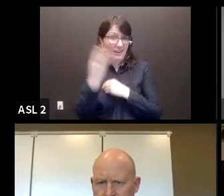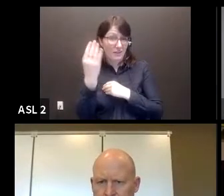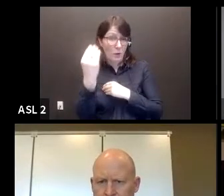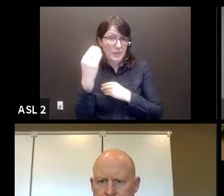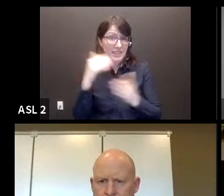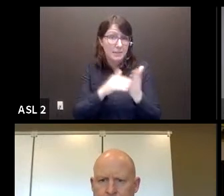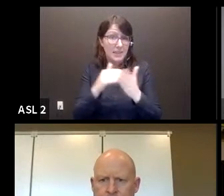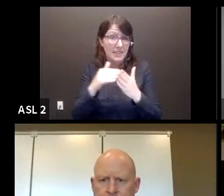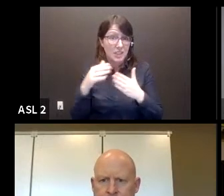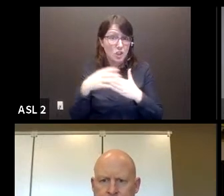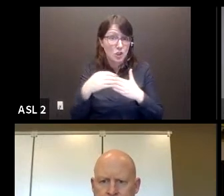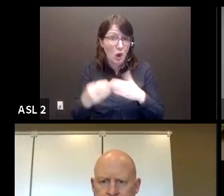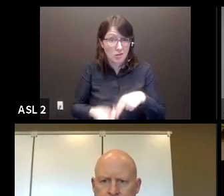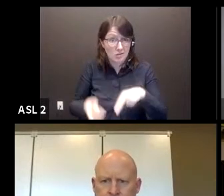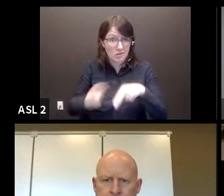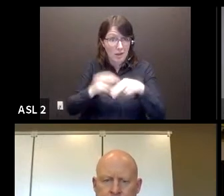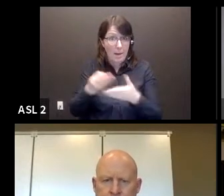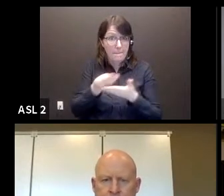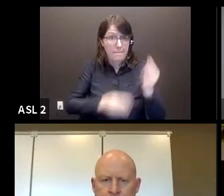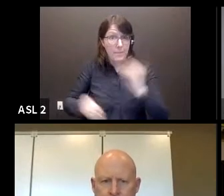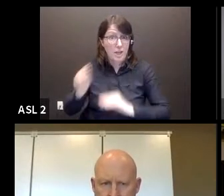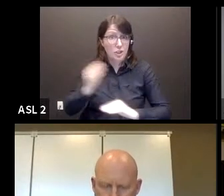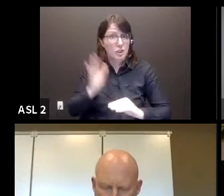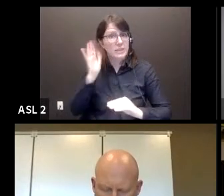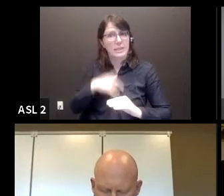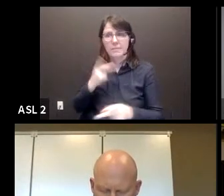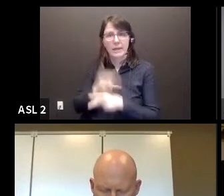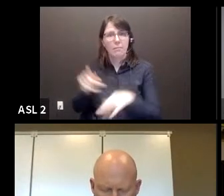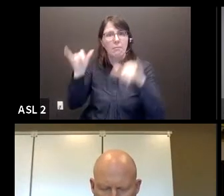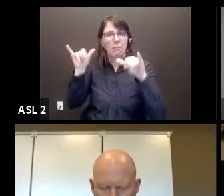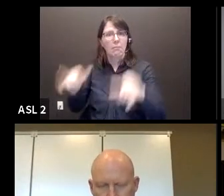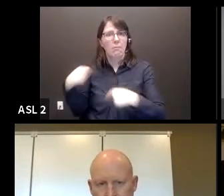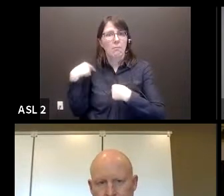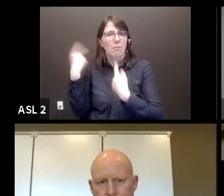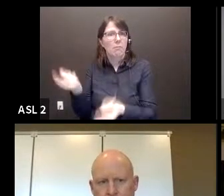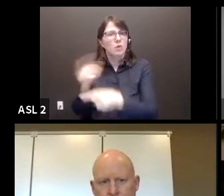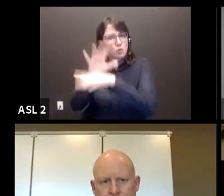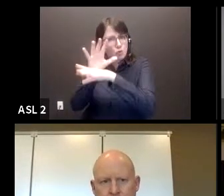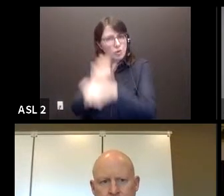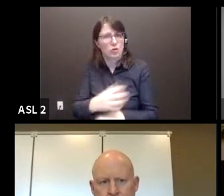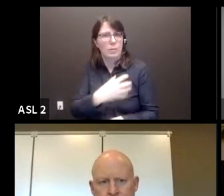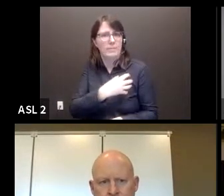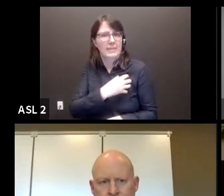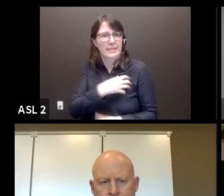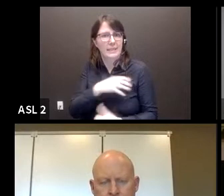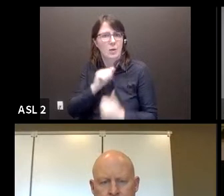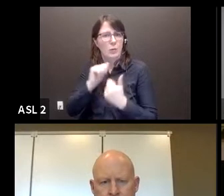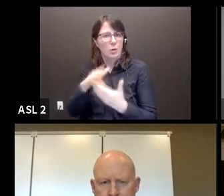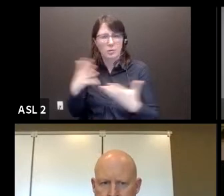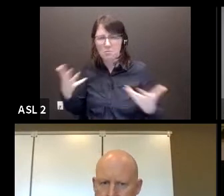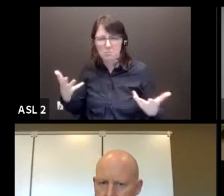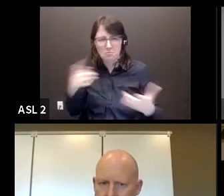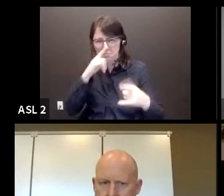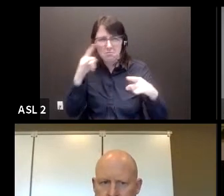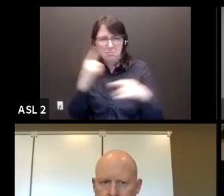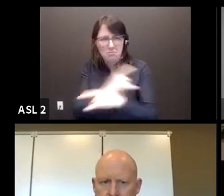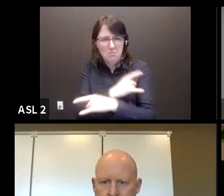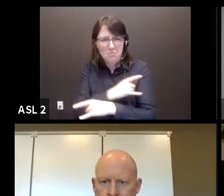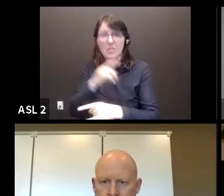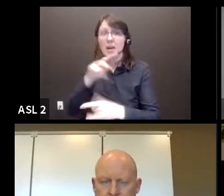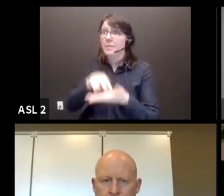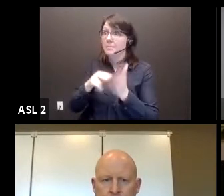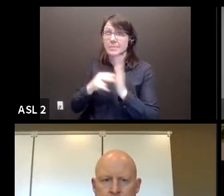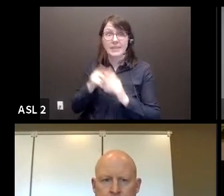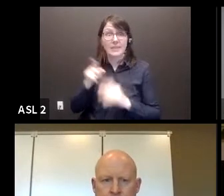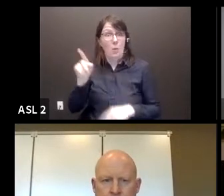moving away from the traditional model of policing that the report so aptly described it's enabling the ops to continue